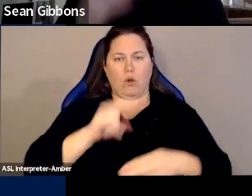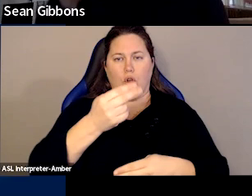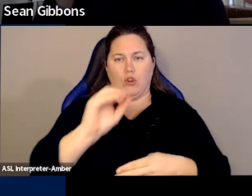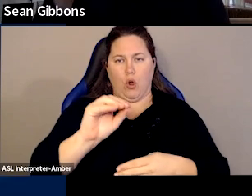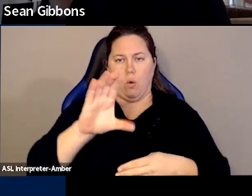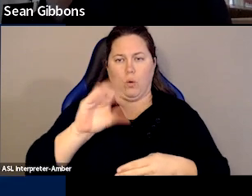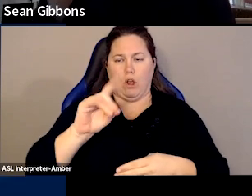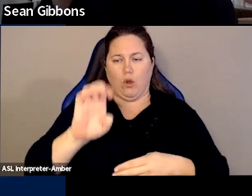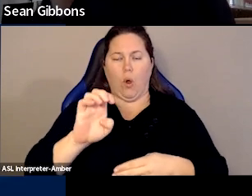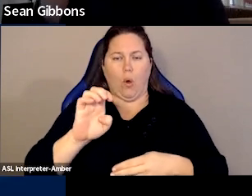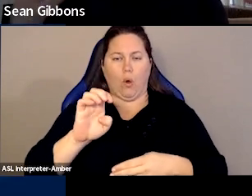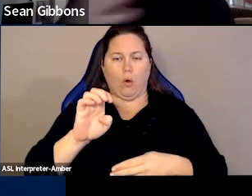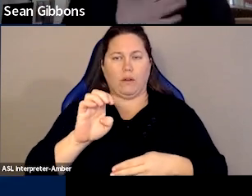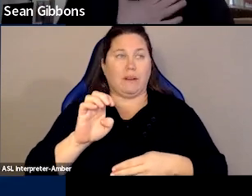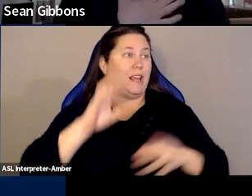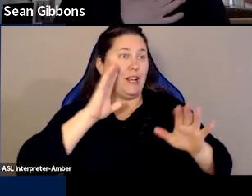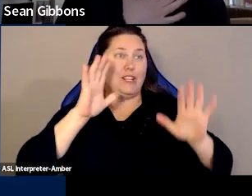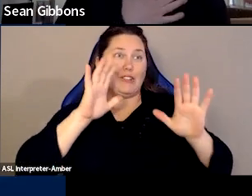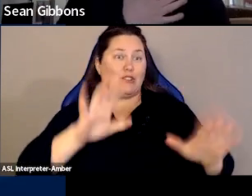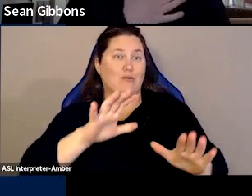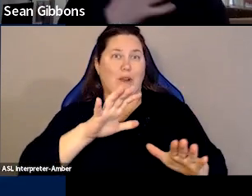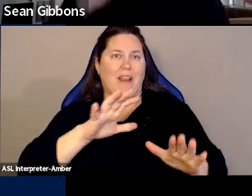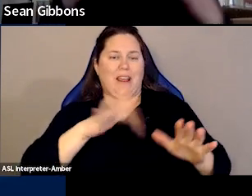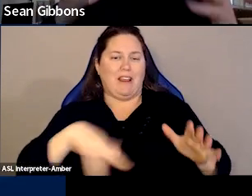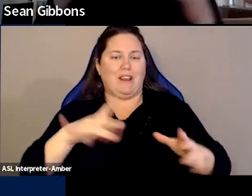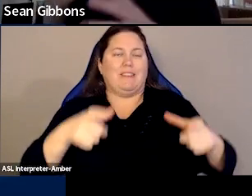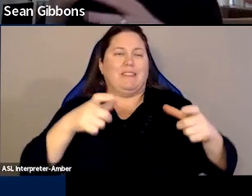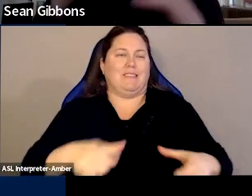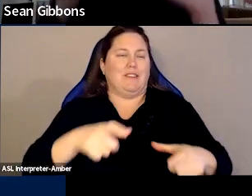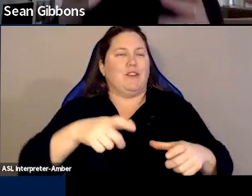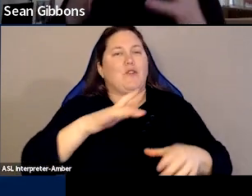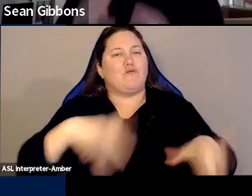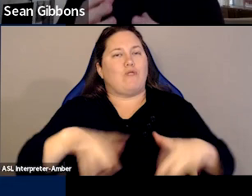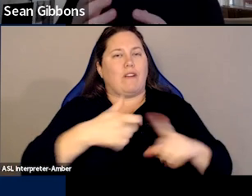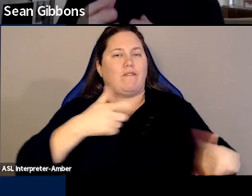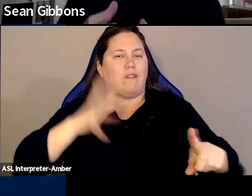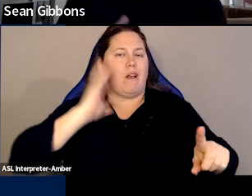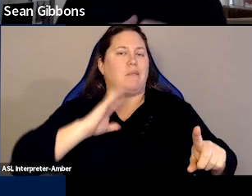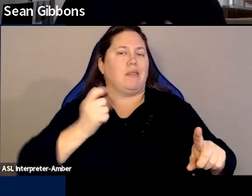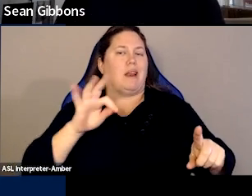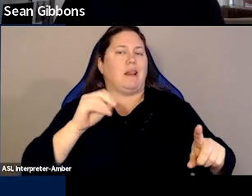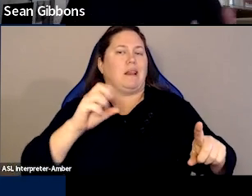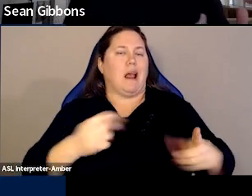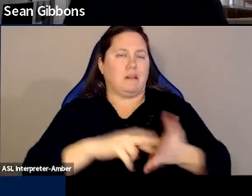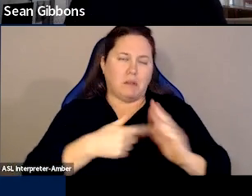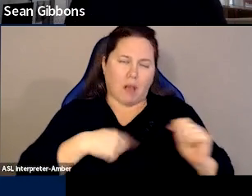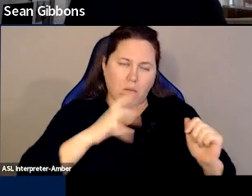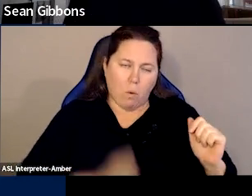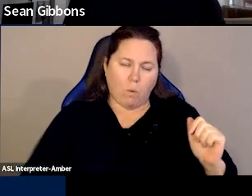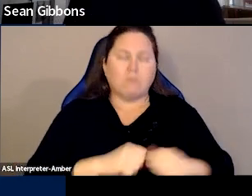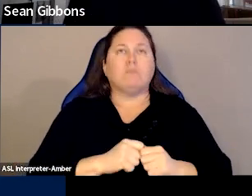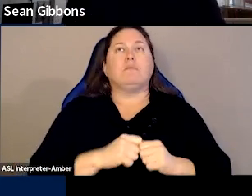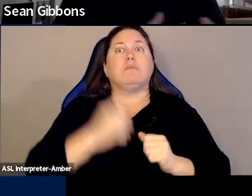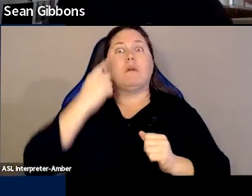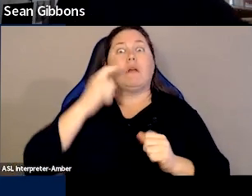It's both a really great Pearl Jam record for the 90s. I'm dating myself a little bit, but it's also a movement that's been underway really since the advent of the